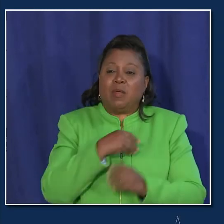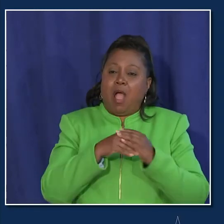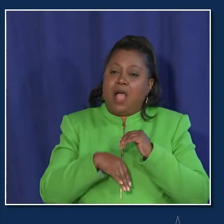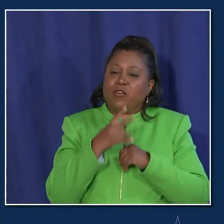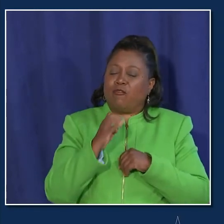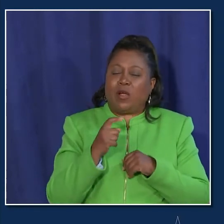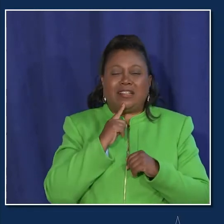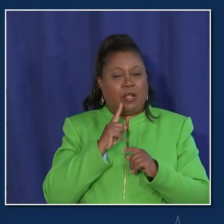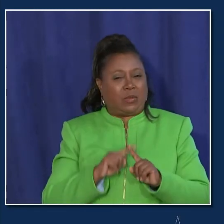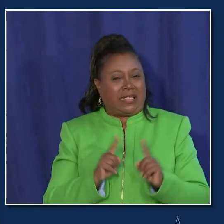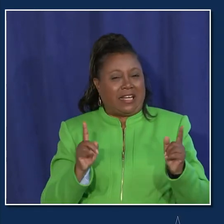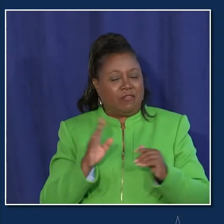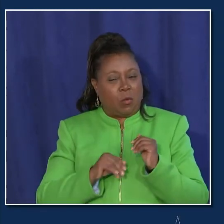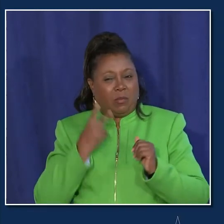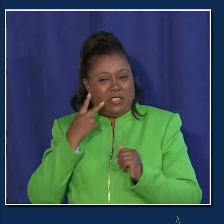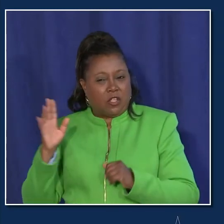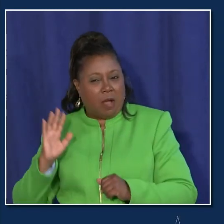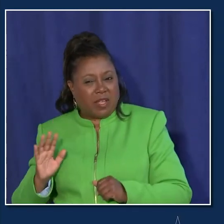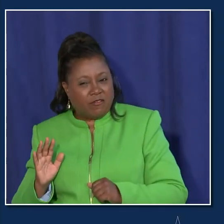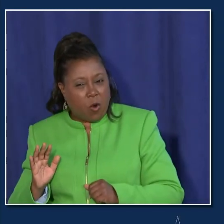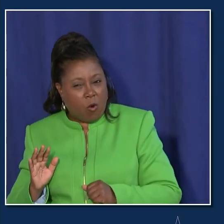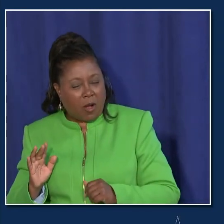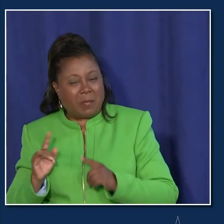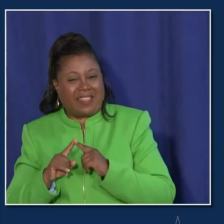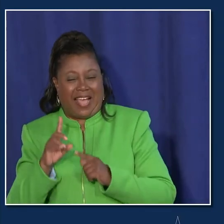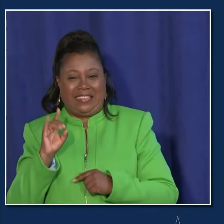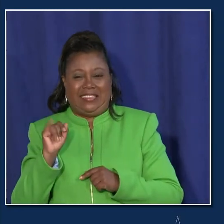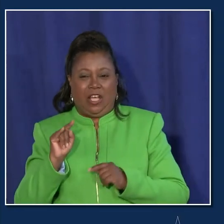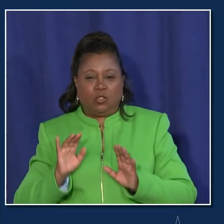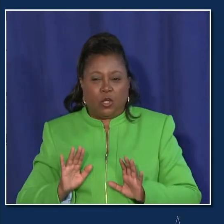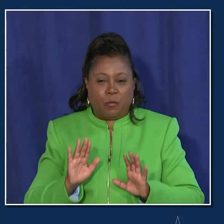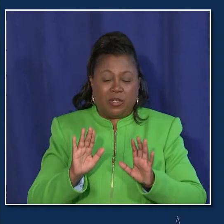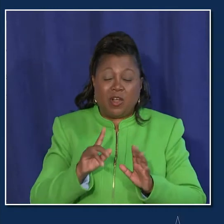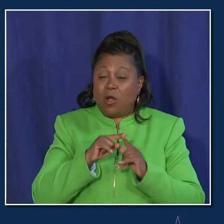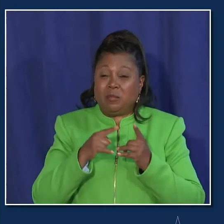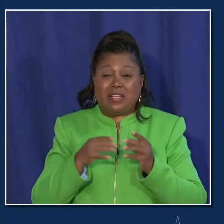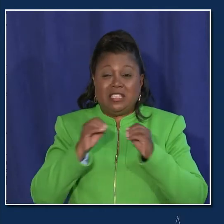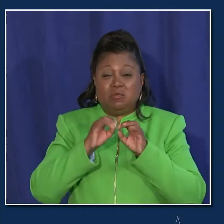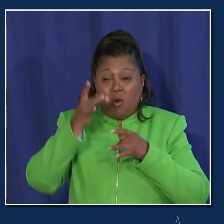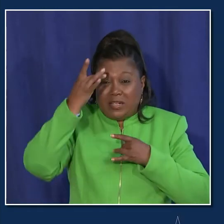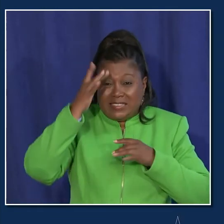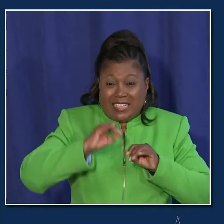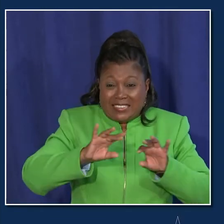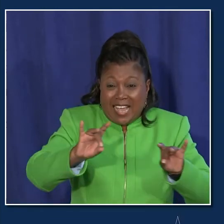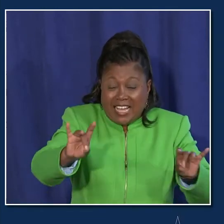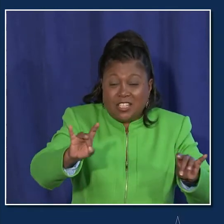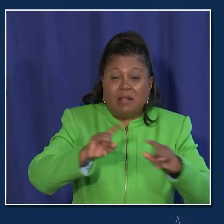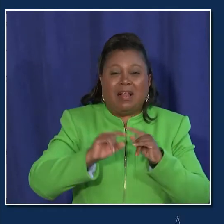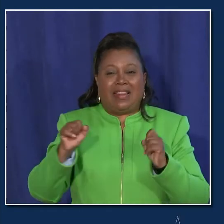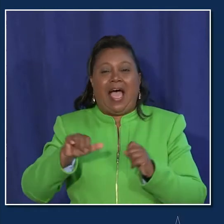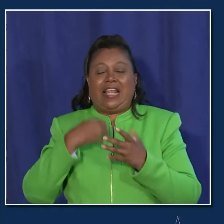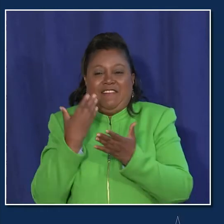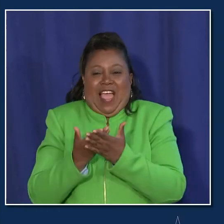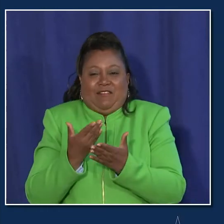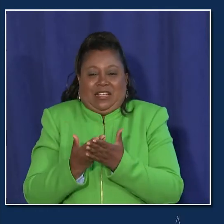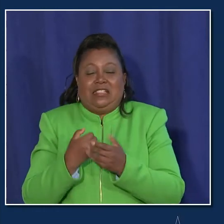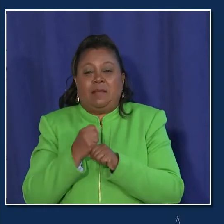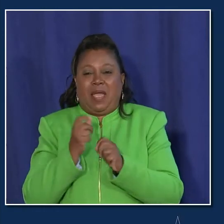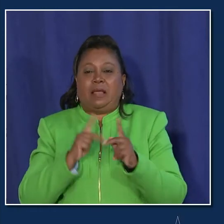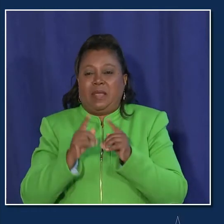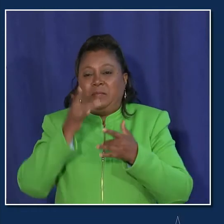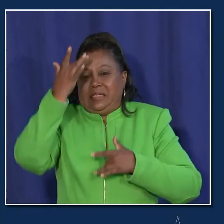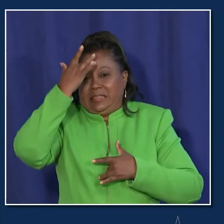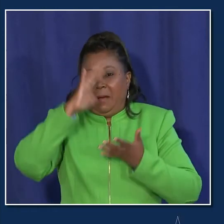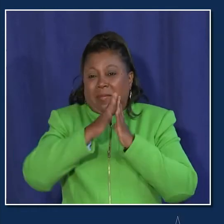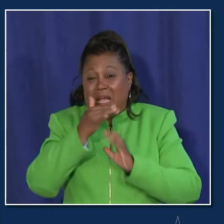40. That's really different than what we saw earlier, but that's Delta driving it only because it's more contagious, as opposed to a lot of evidence that it's making people